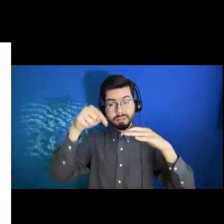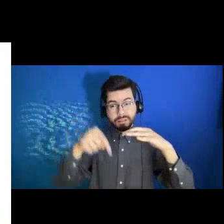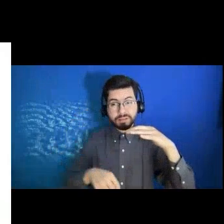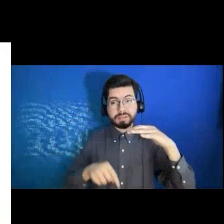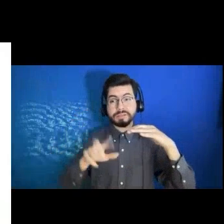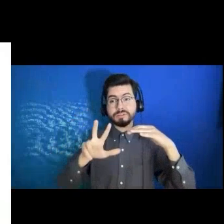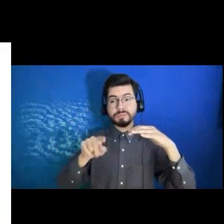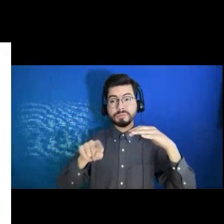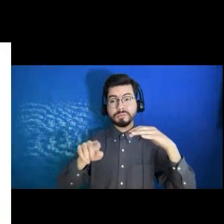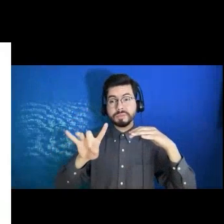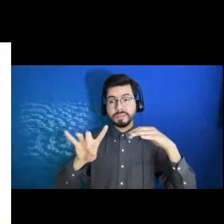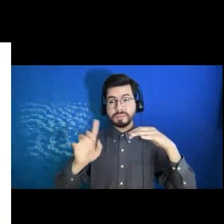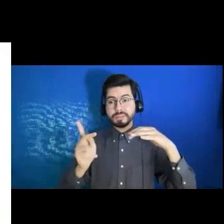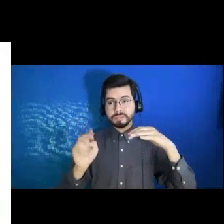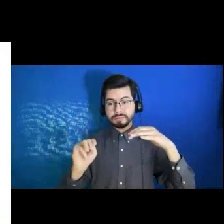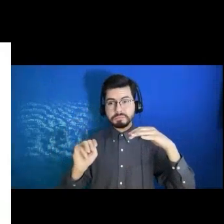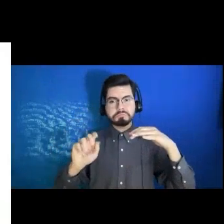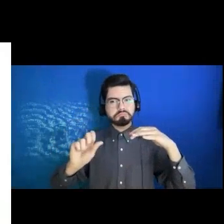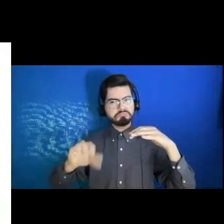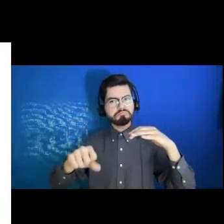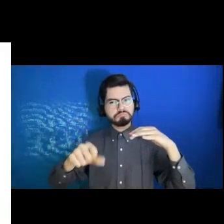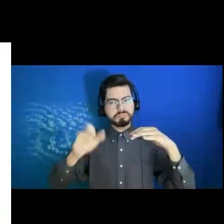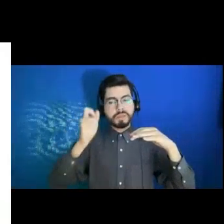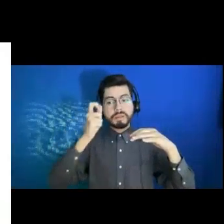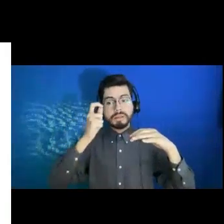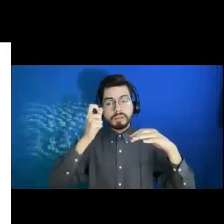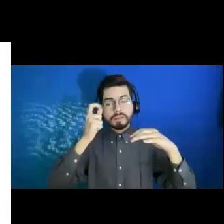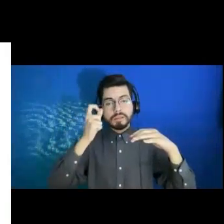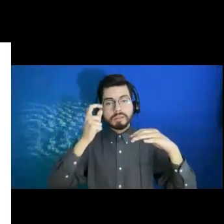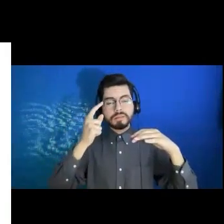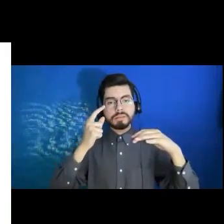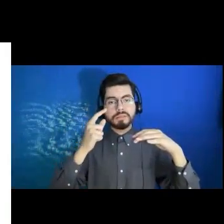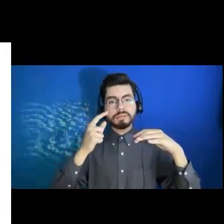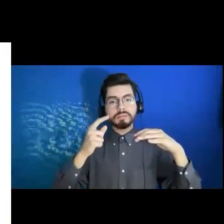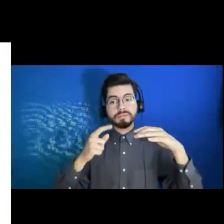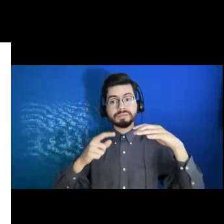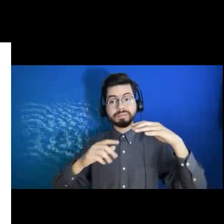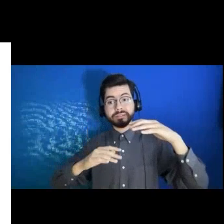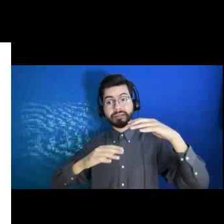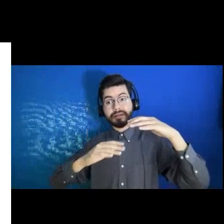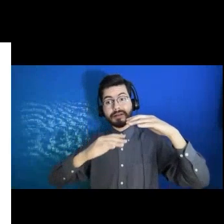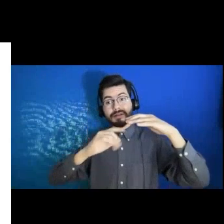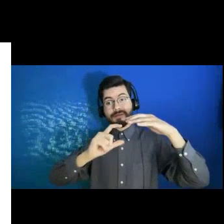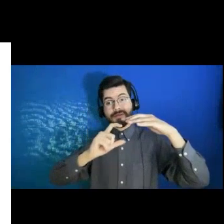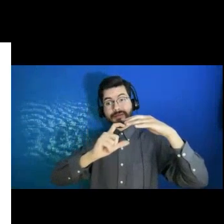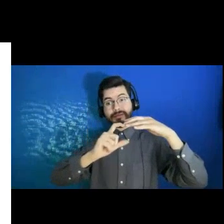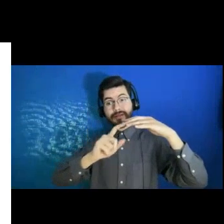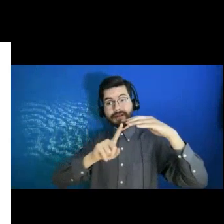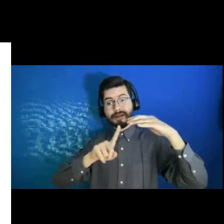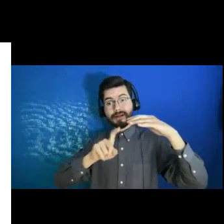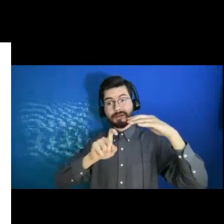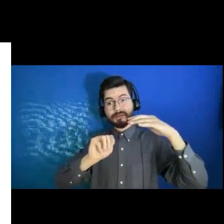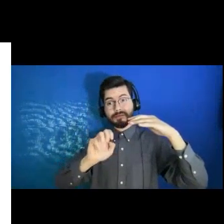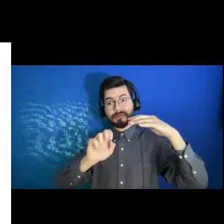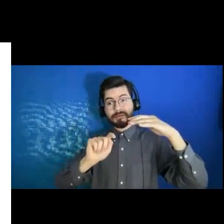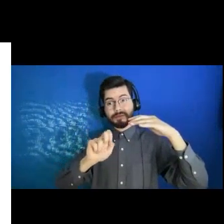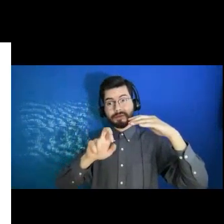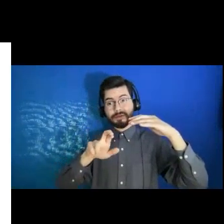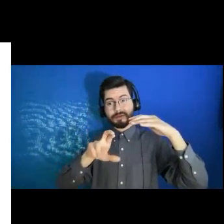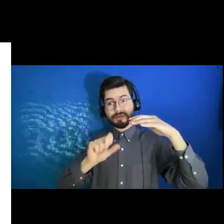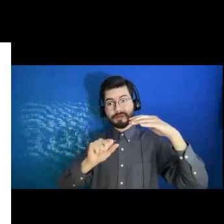can also tell that at the top, about the top 100 meters of that magma reservoir is